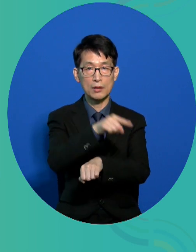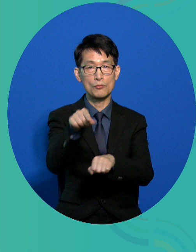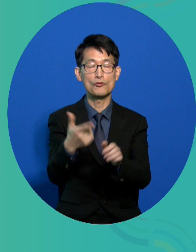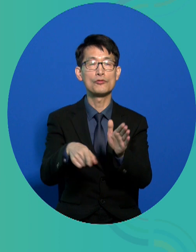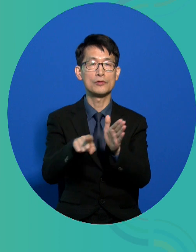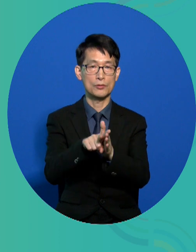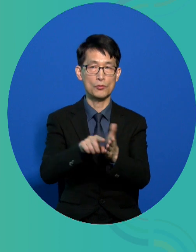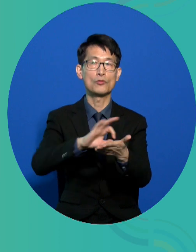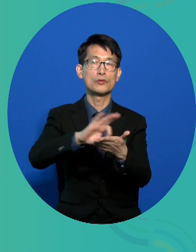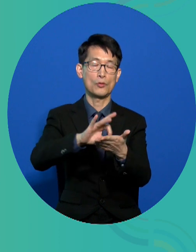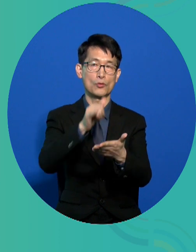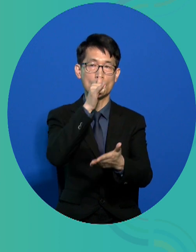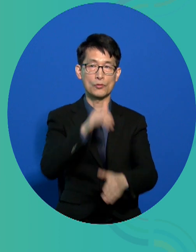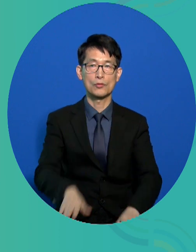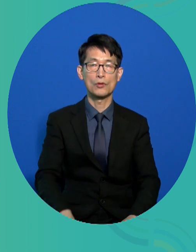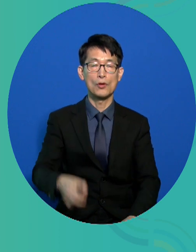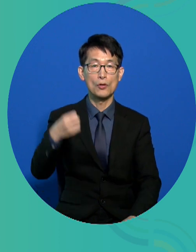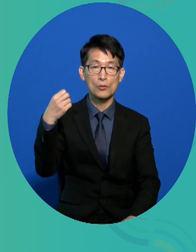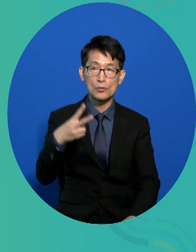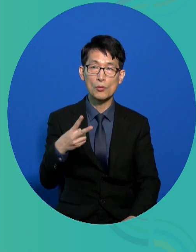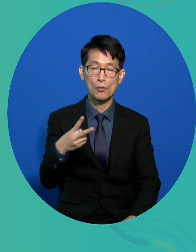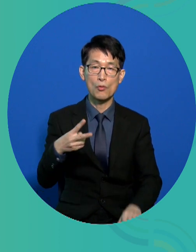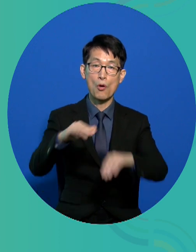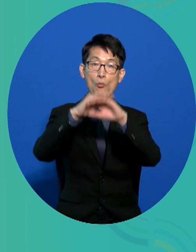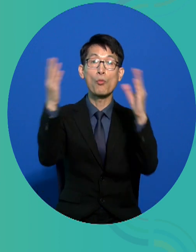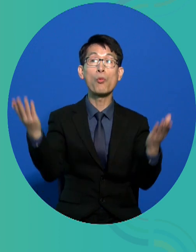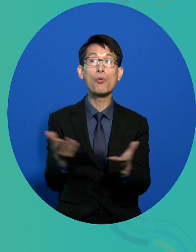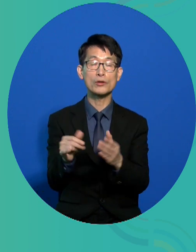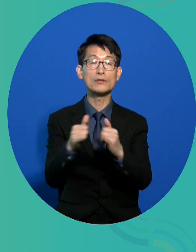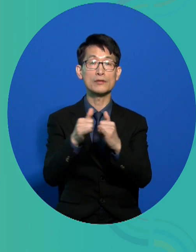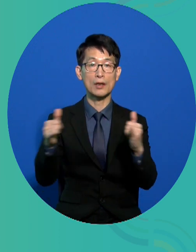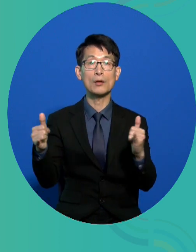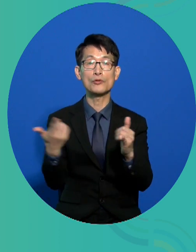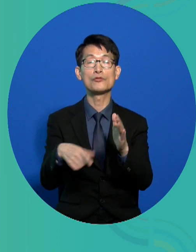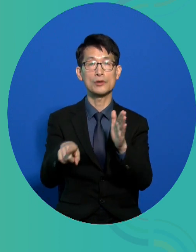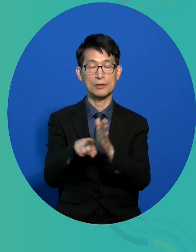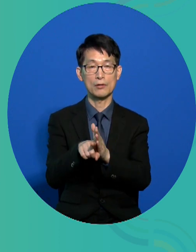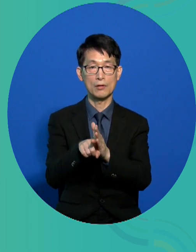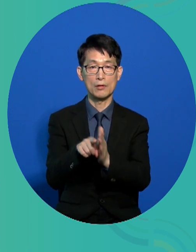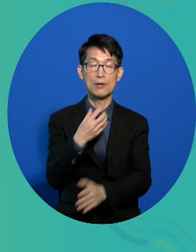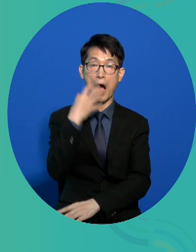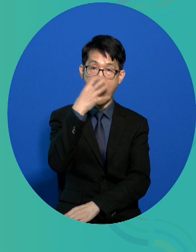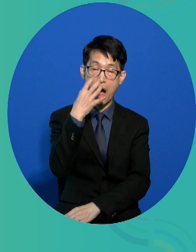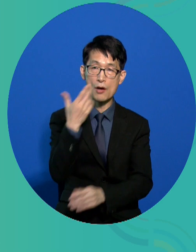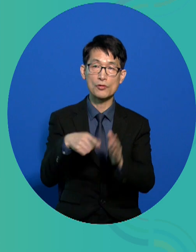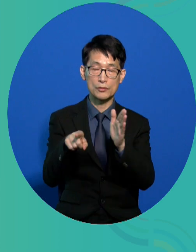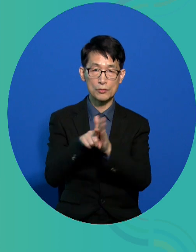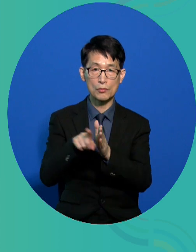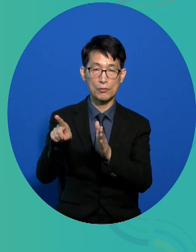language also can be included. And additionally, those with special visual